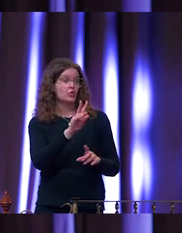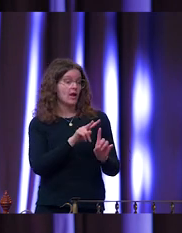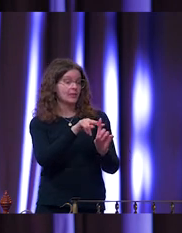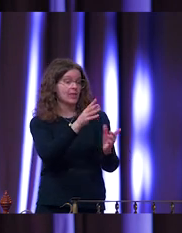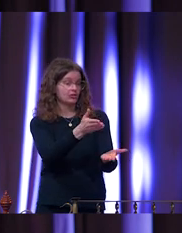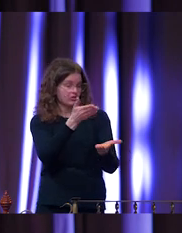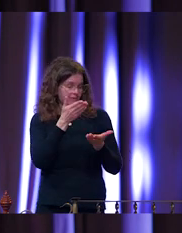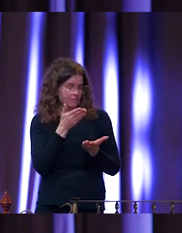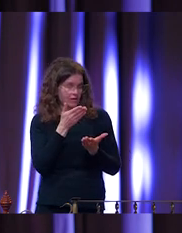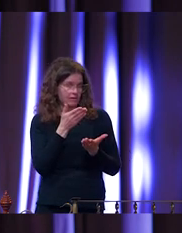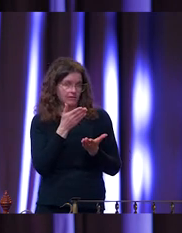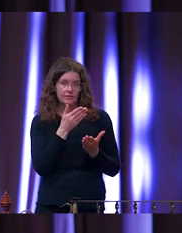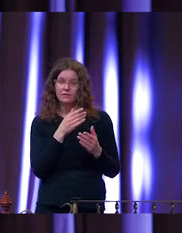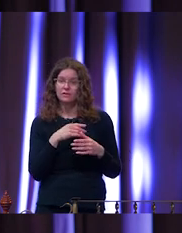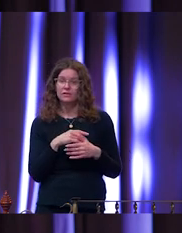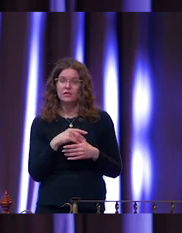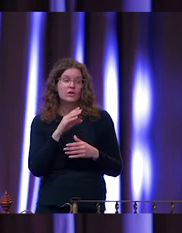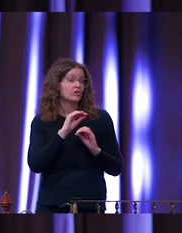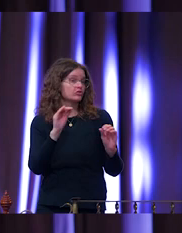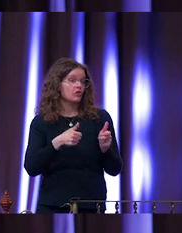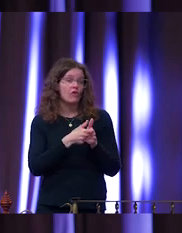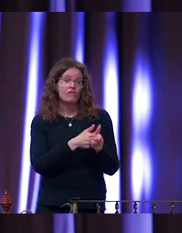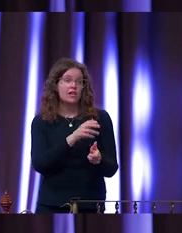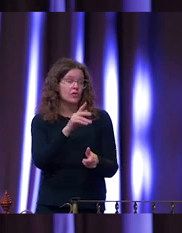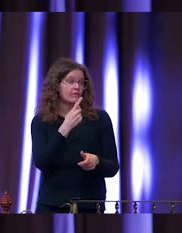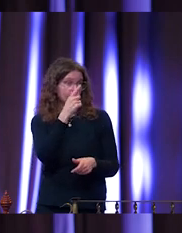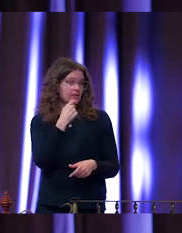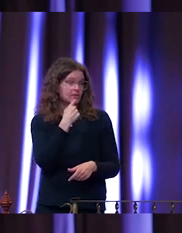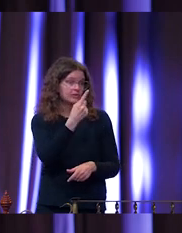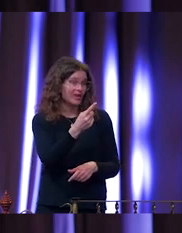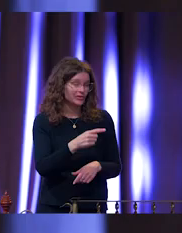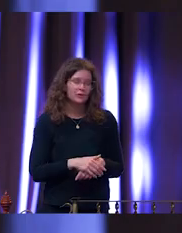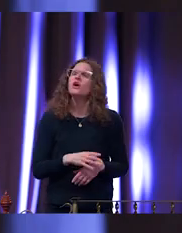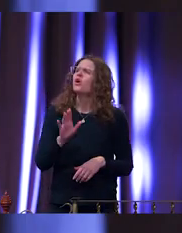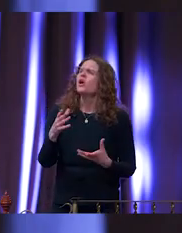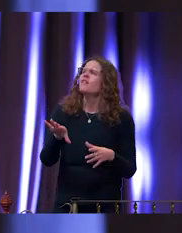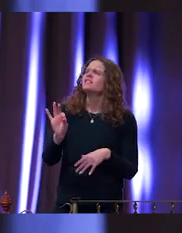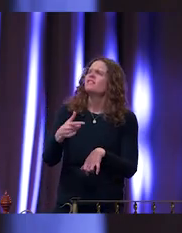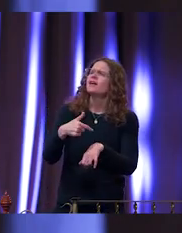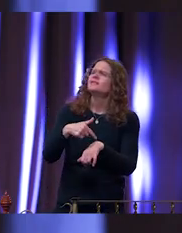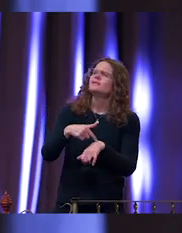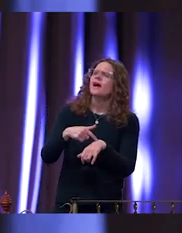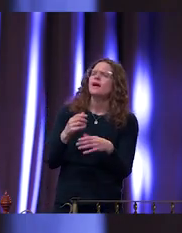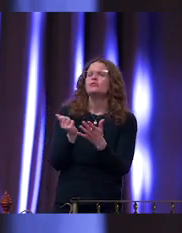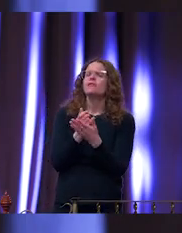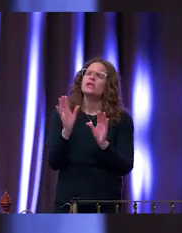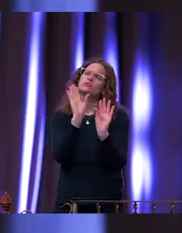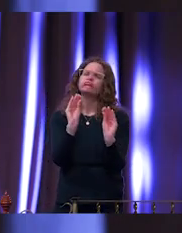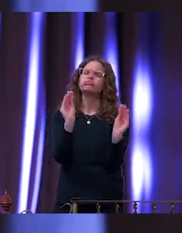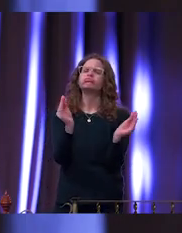no, you know, there's no follow-up from me to say, let's find a time, everyone look pretty, and then we'll get coffee,